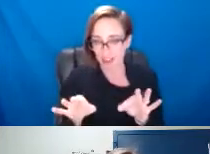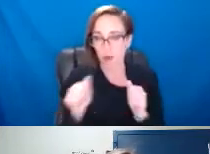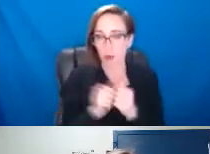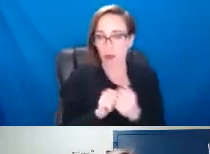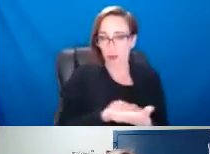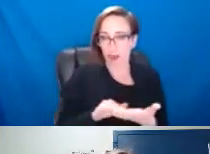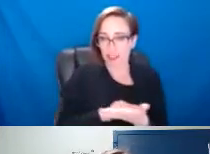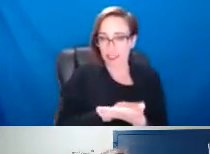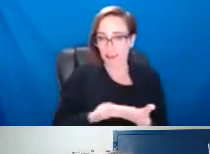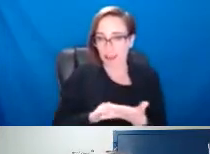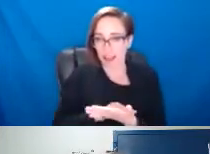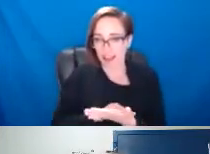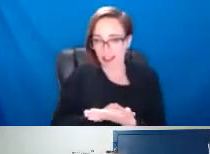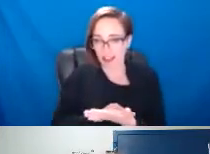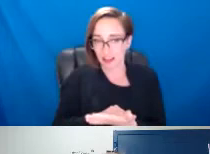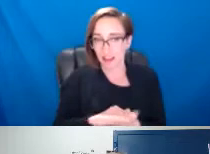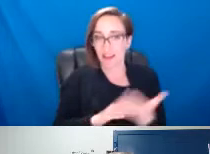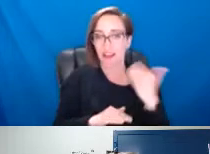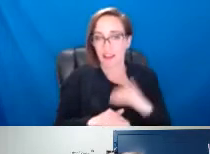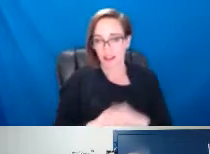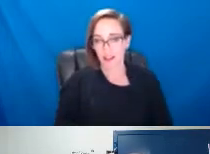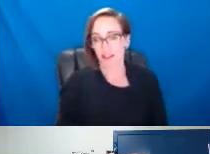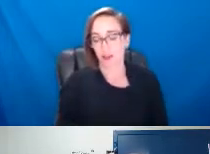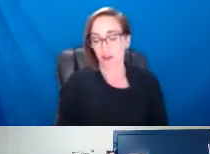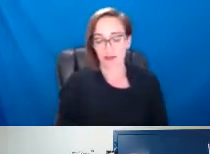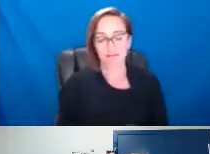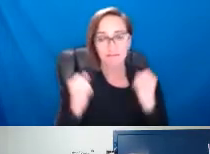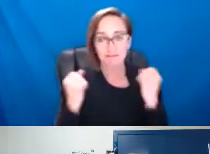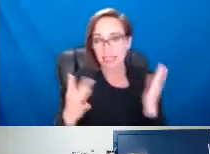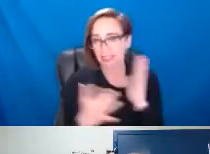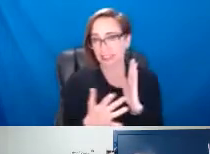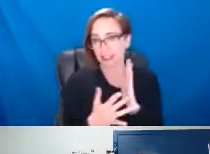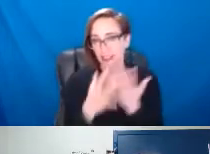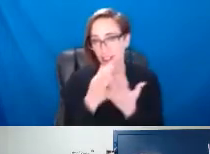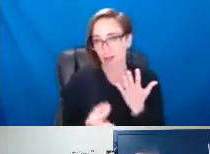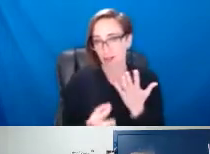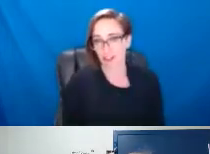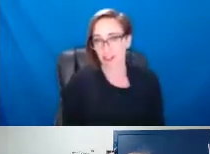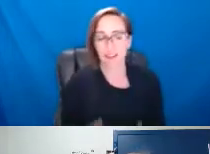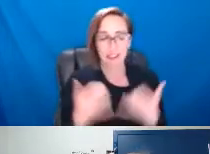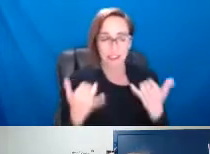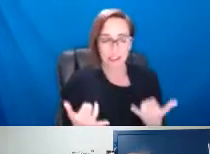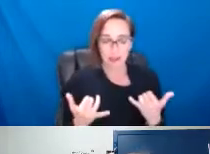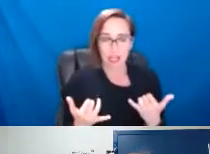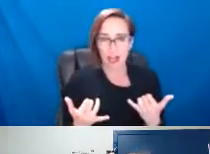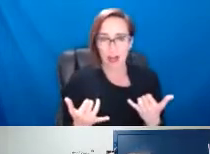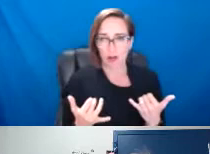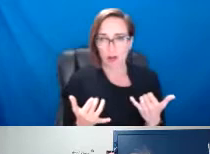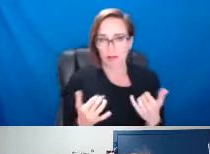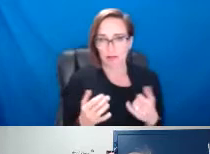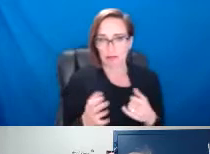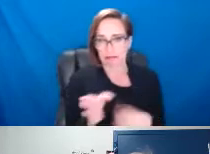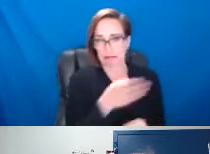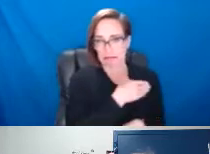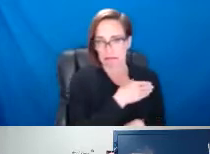also caption phones with large print. So on that, I'm going to wrap that part up, and